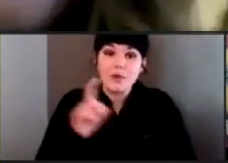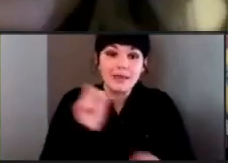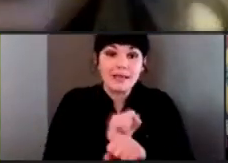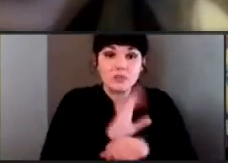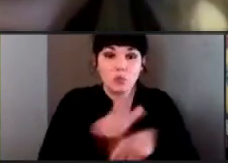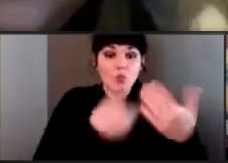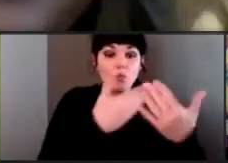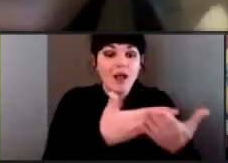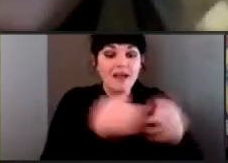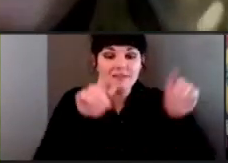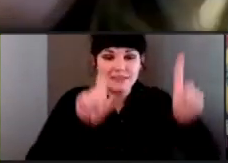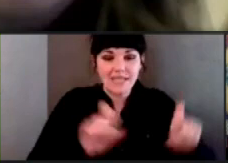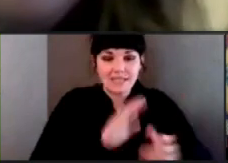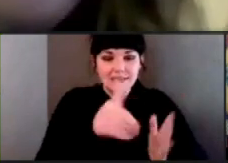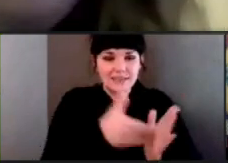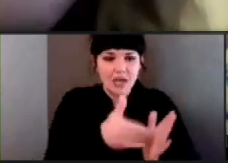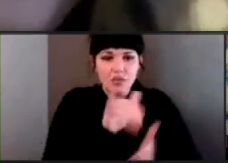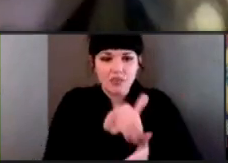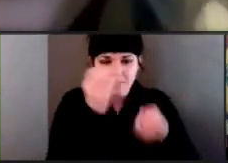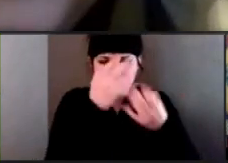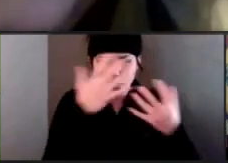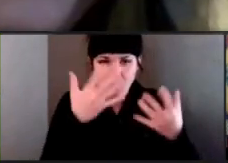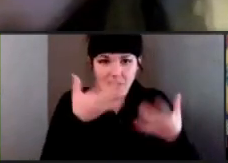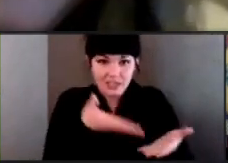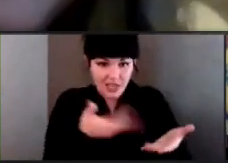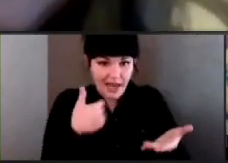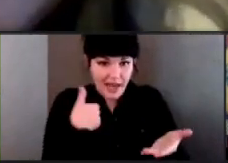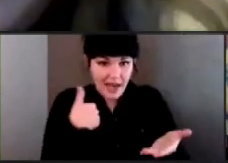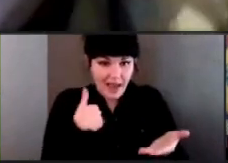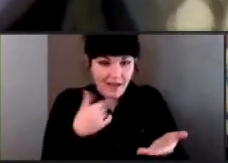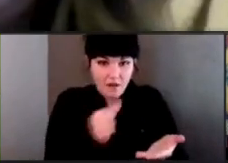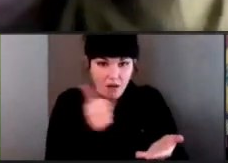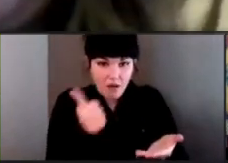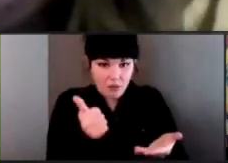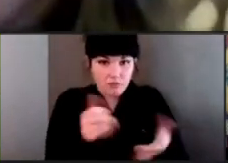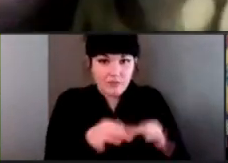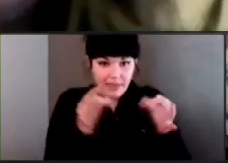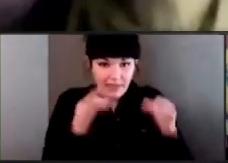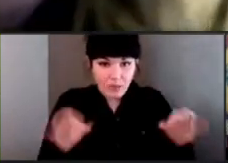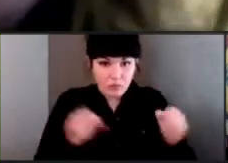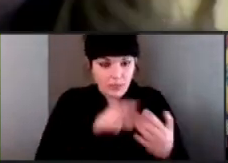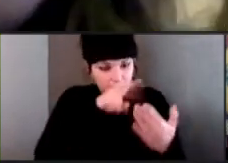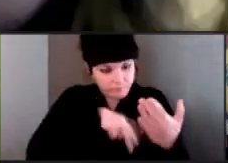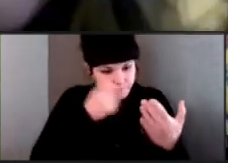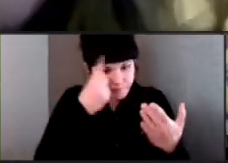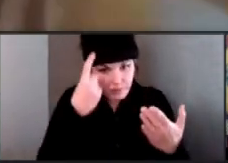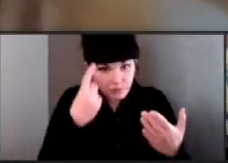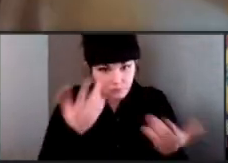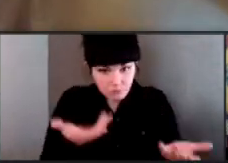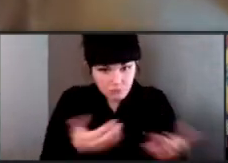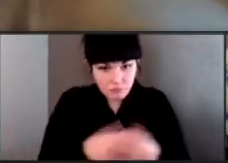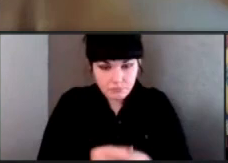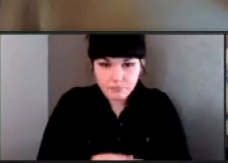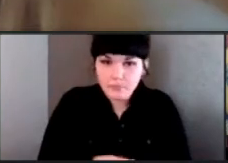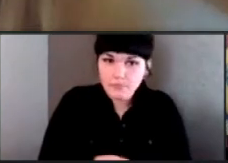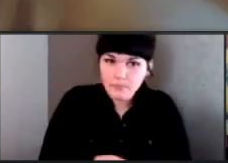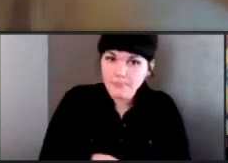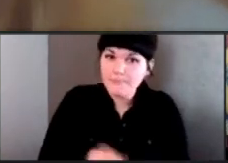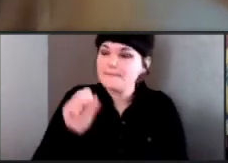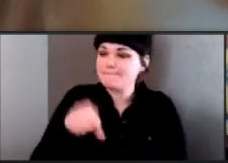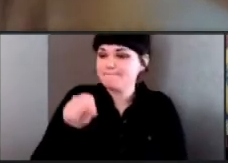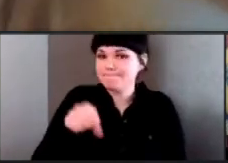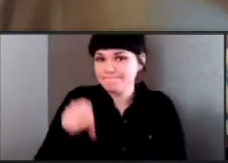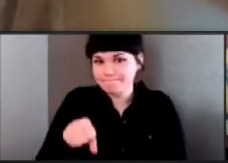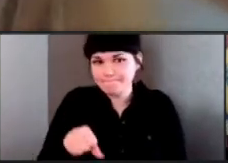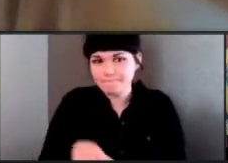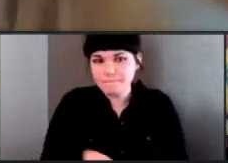available in English and in Spanish. So if you could very quickly speak to that would be wonderful. Yes, so the consent form, we haven't created a